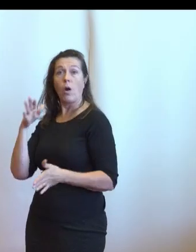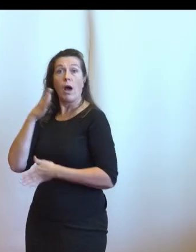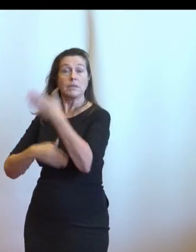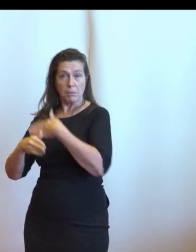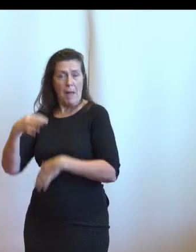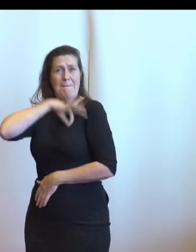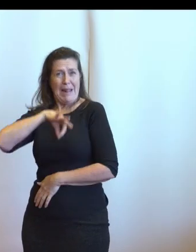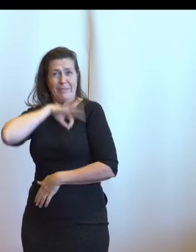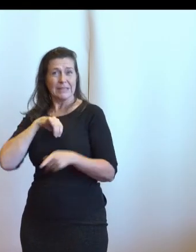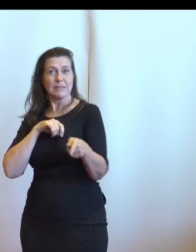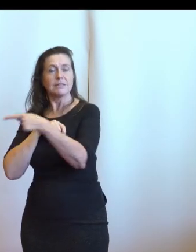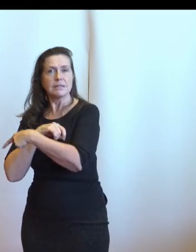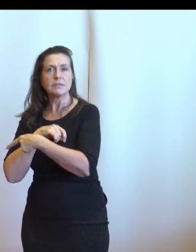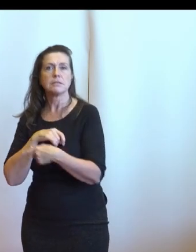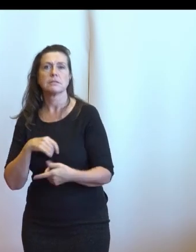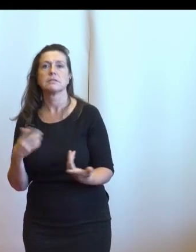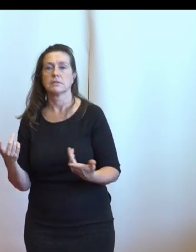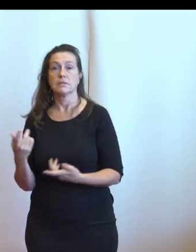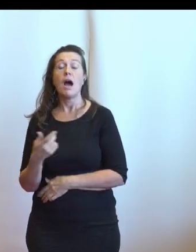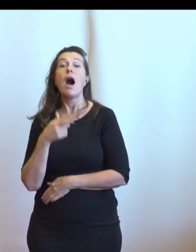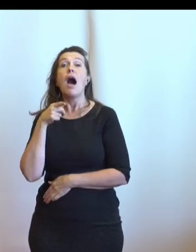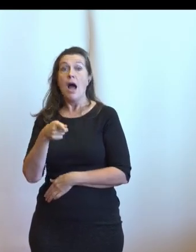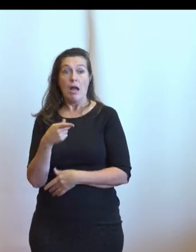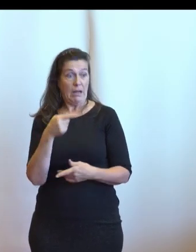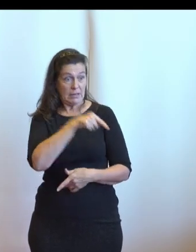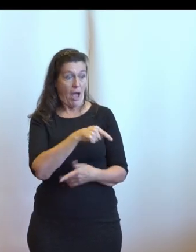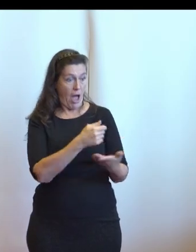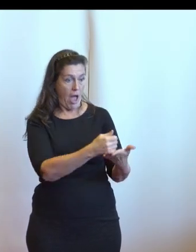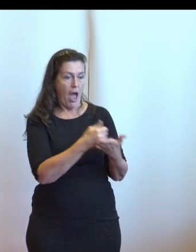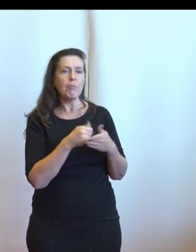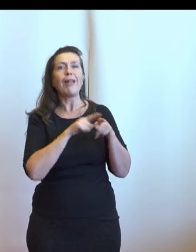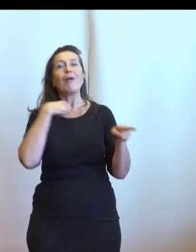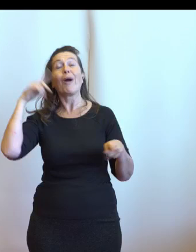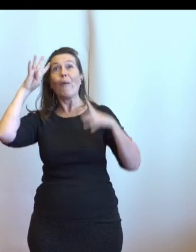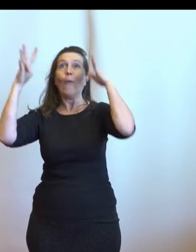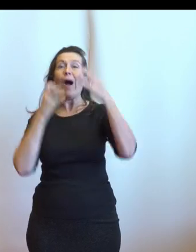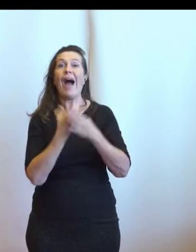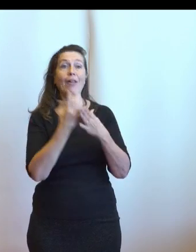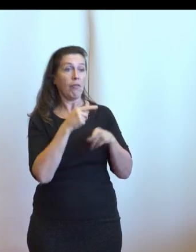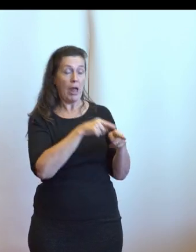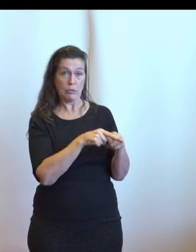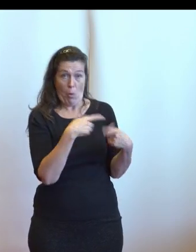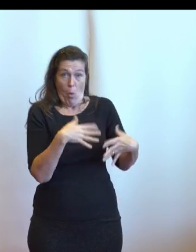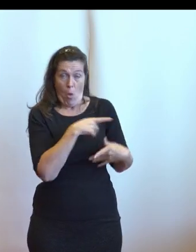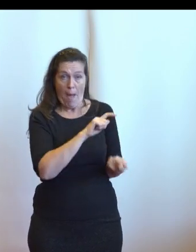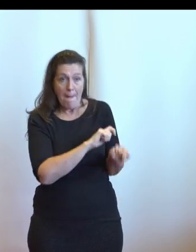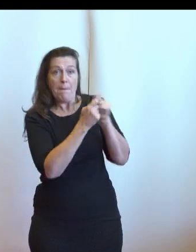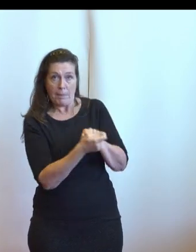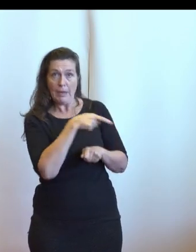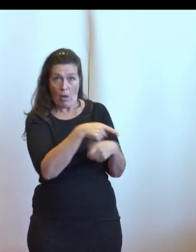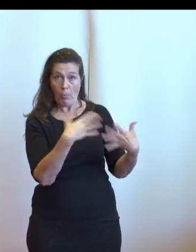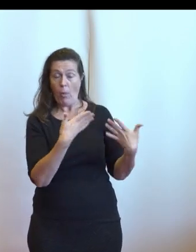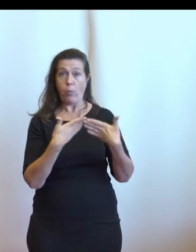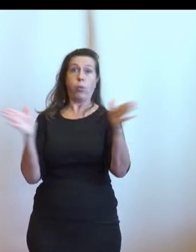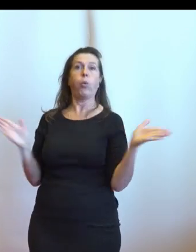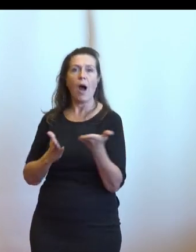the mix helps people to go, well, actually, if that helps, what else can we do? What else can we mainstream? What else can we put into our services that will help?